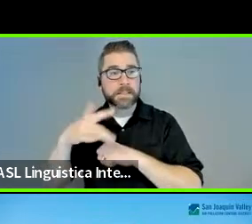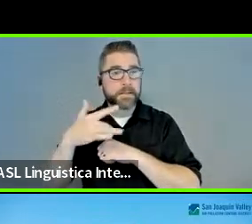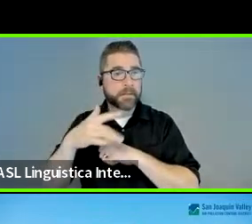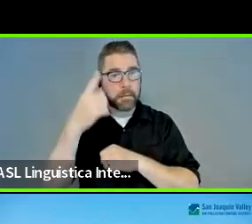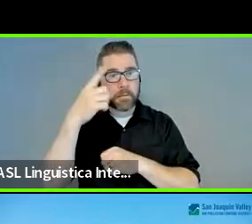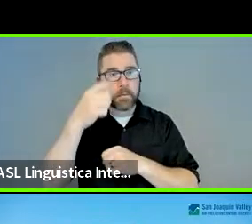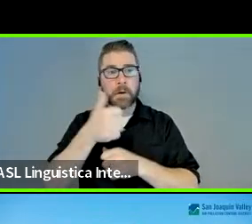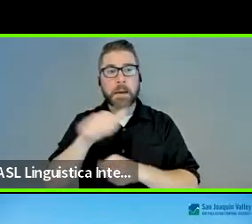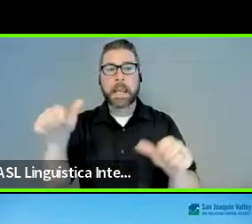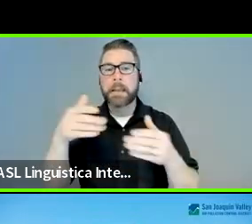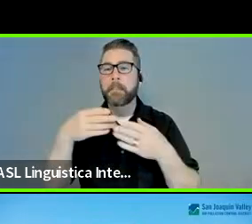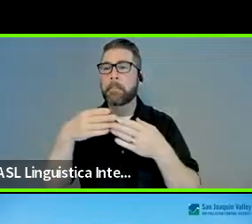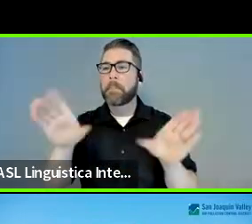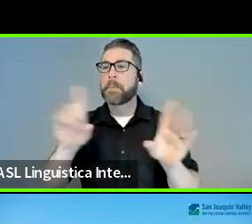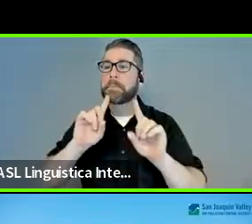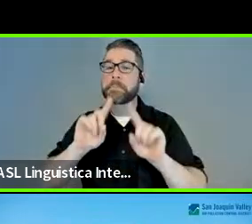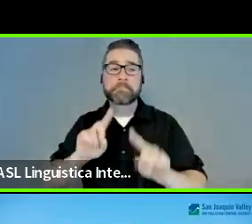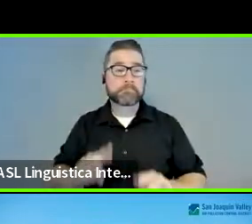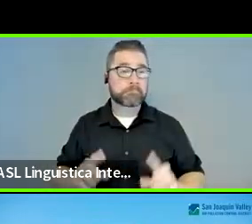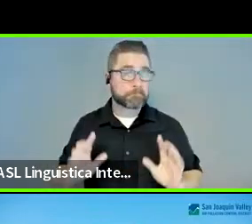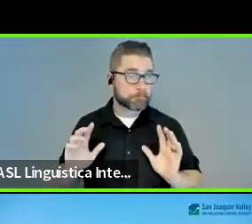comment.